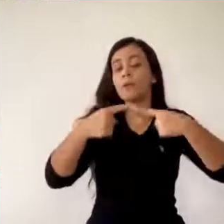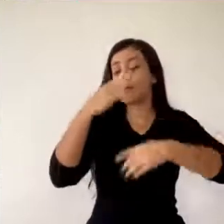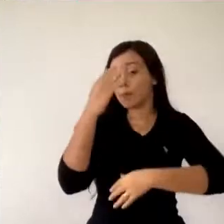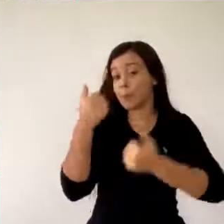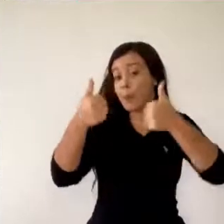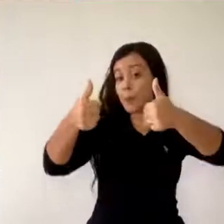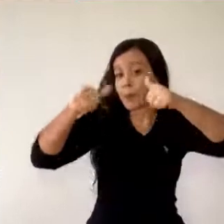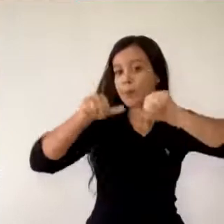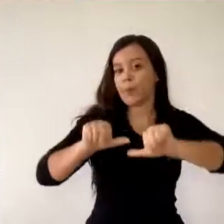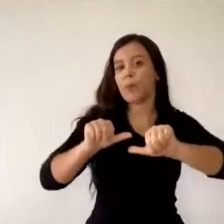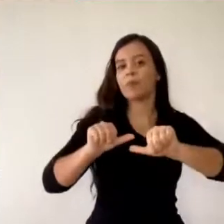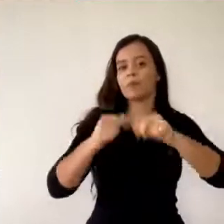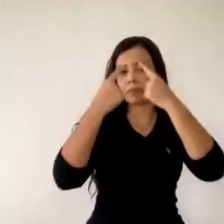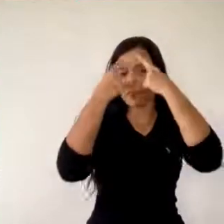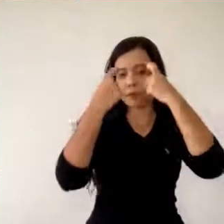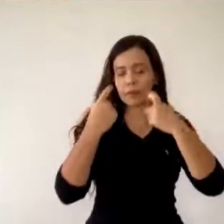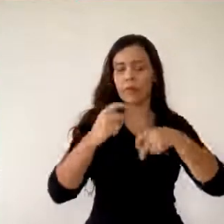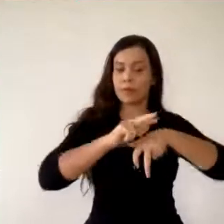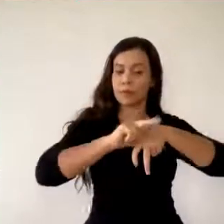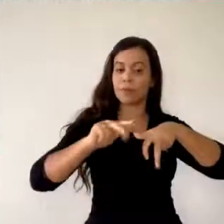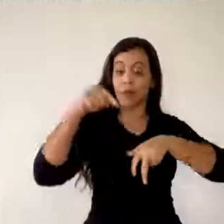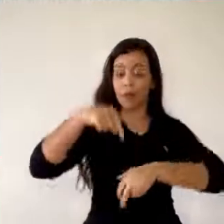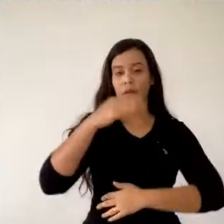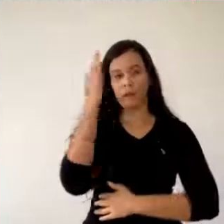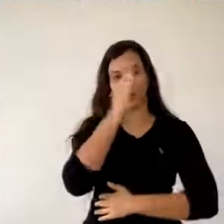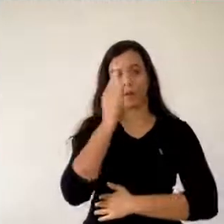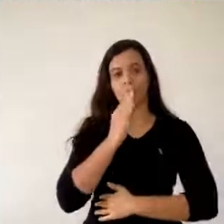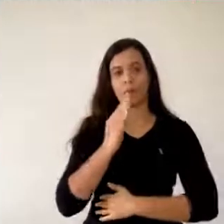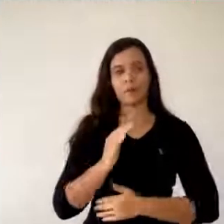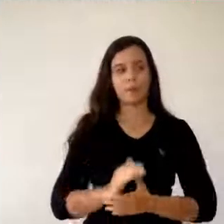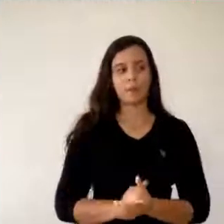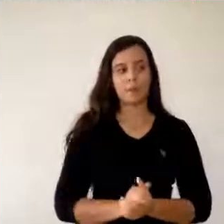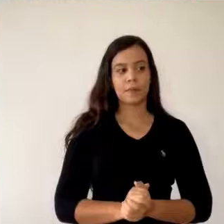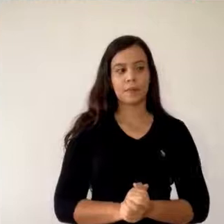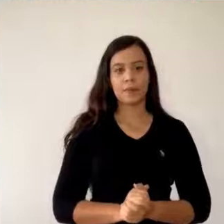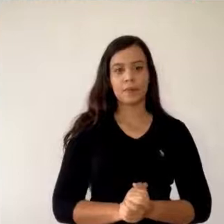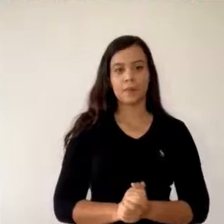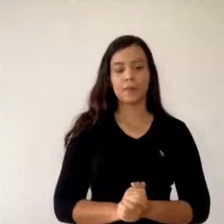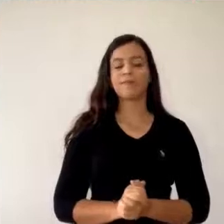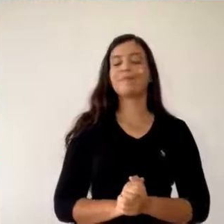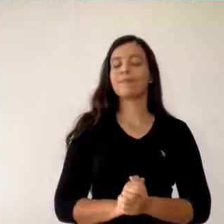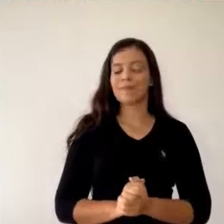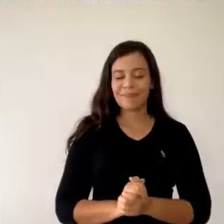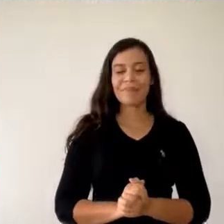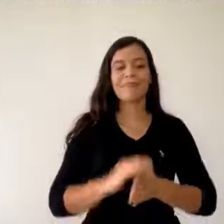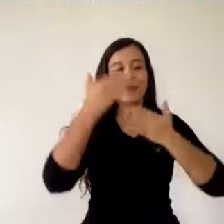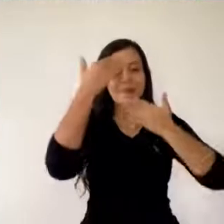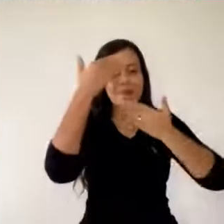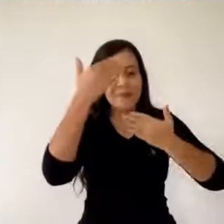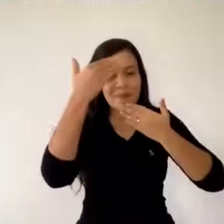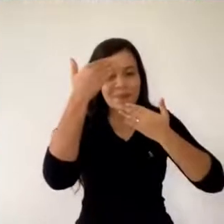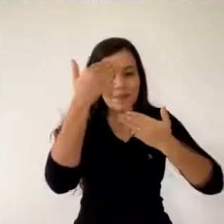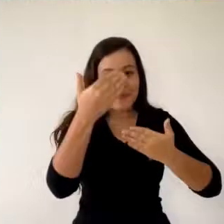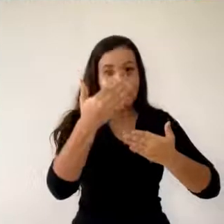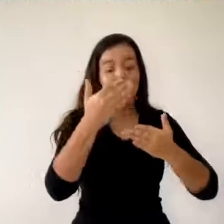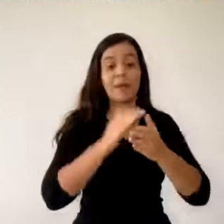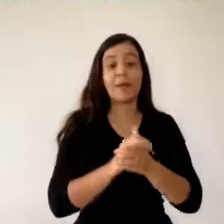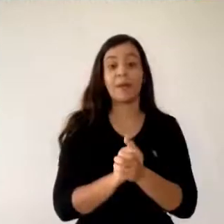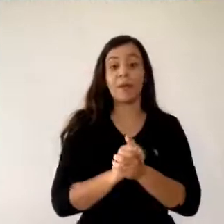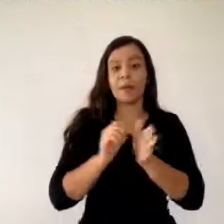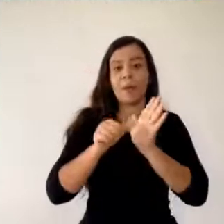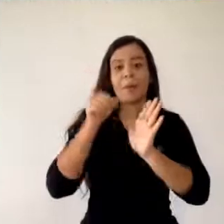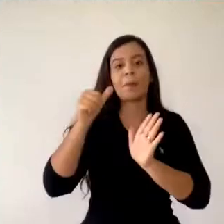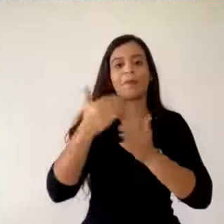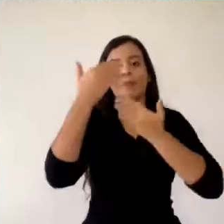this gender violence today, currently in Brazil? Thank you, Mayra. I'd